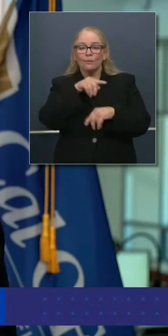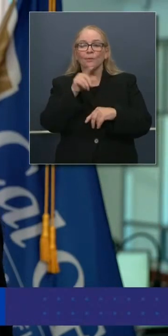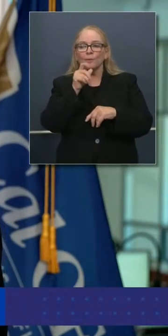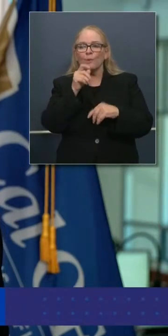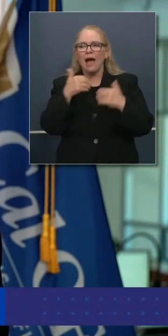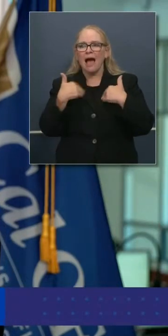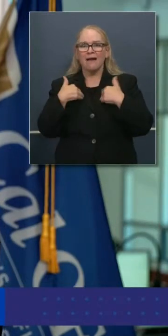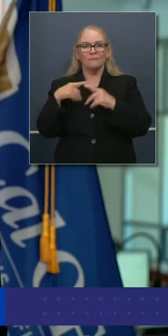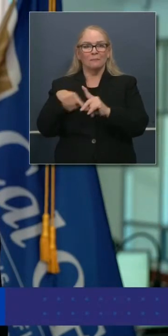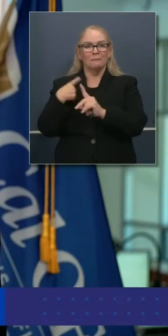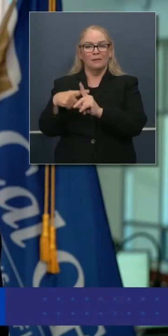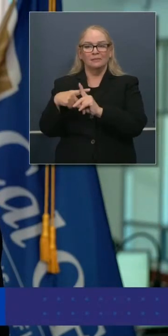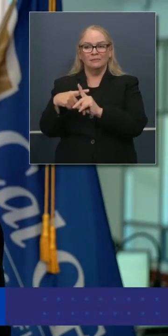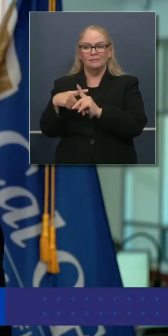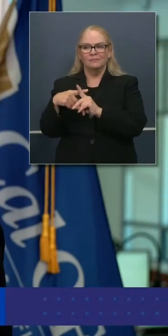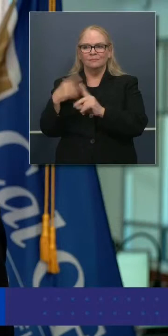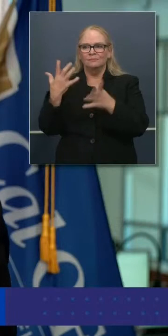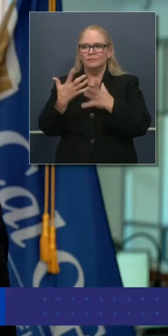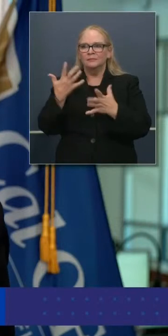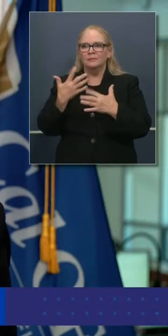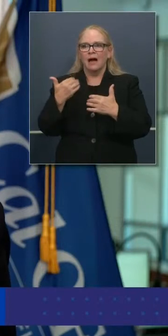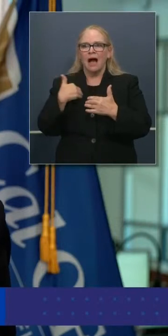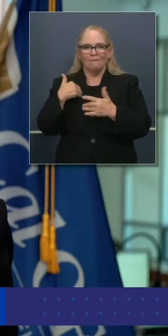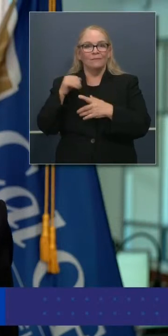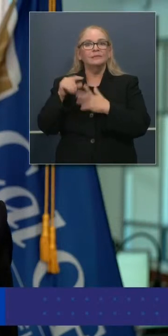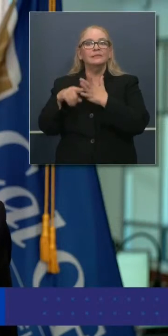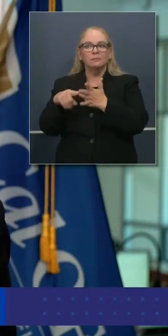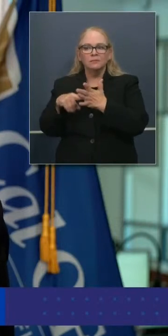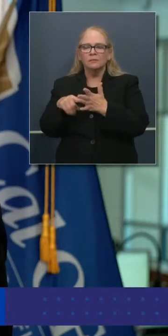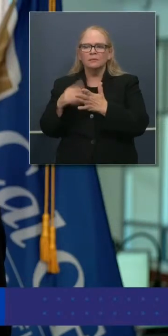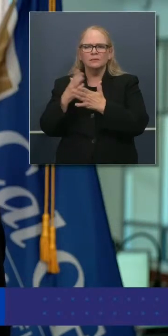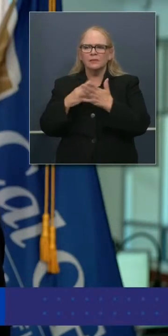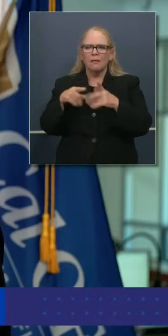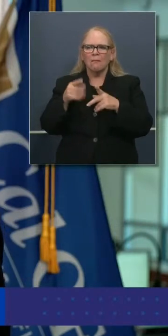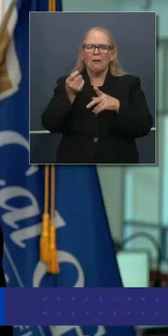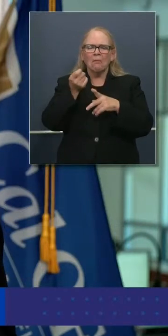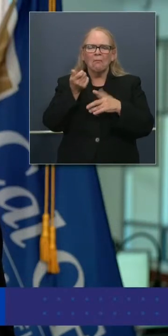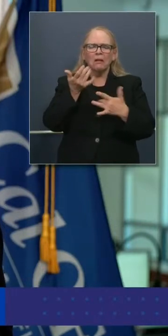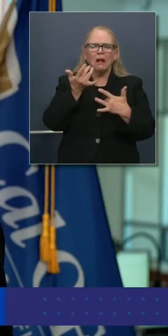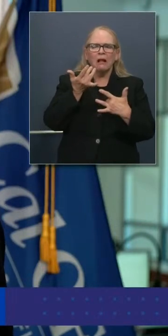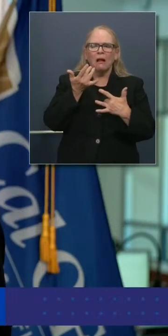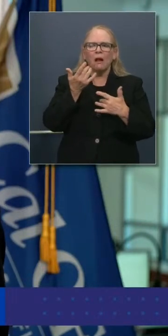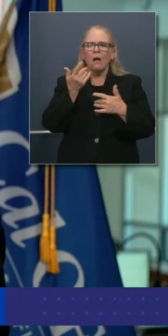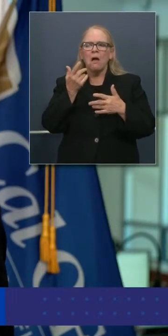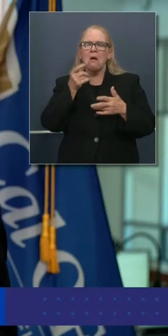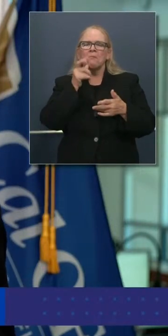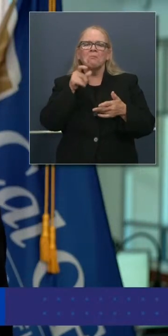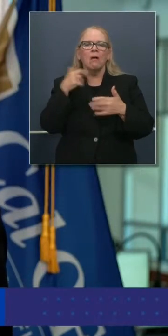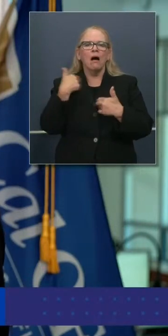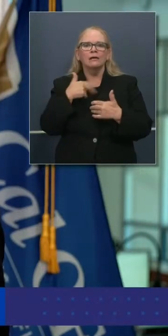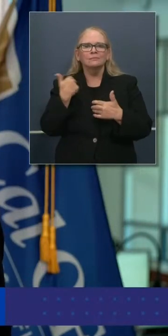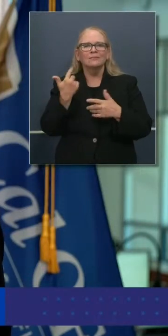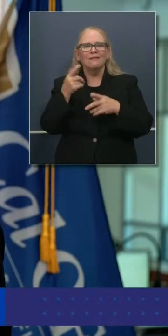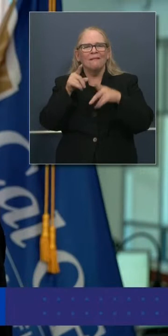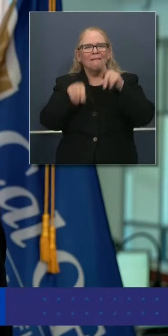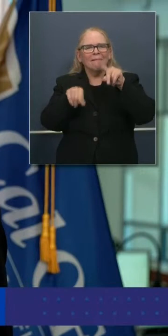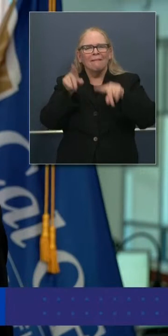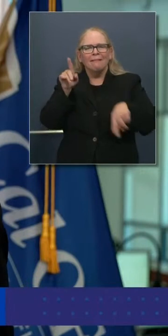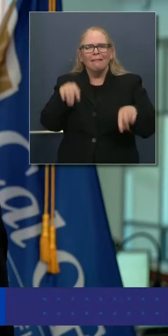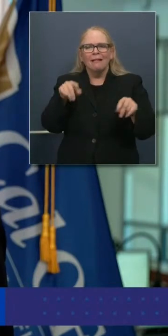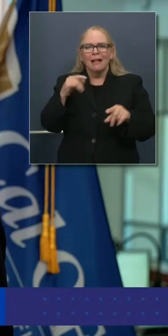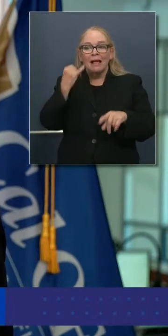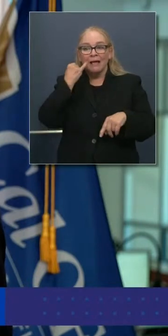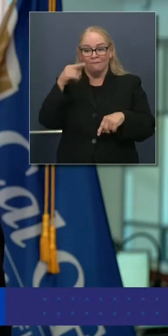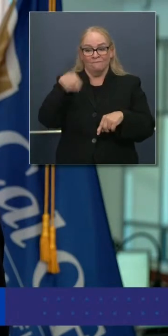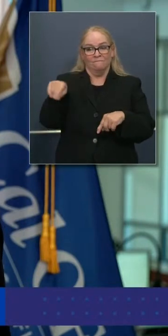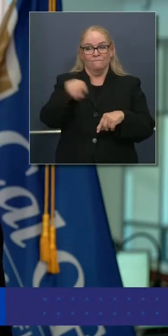positive. They may or may not be as sick as someone who needs hospitalization, but they, if they are indeed